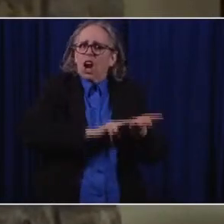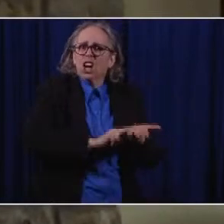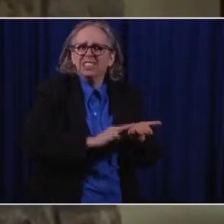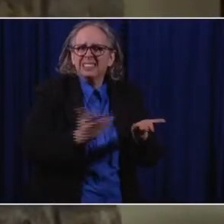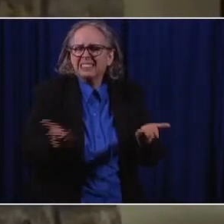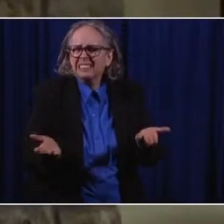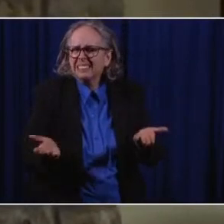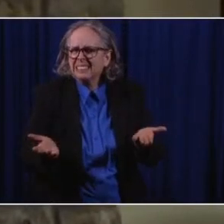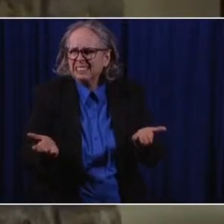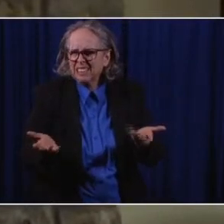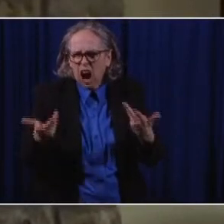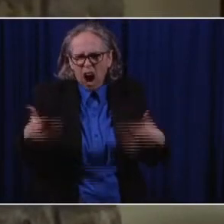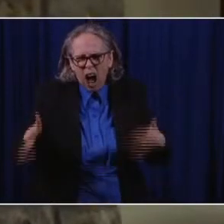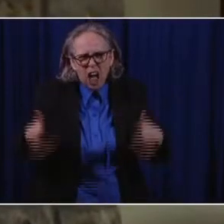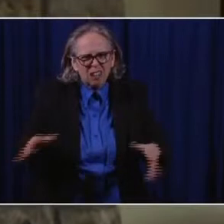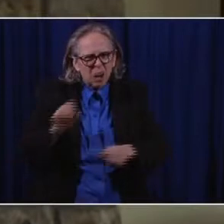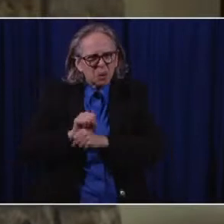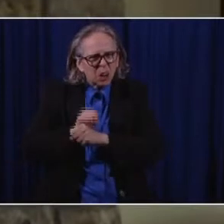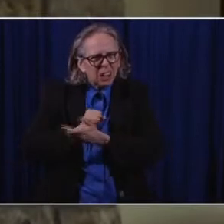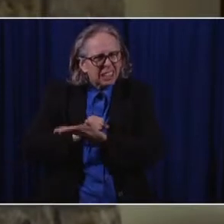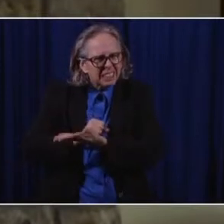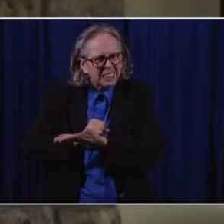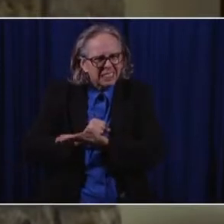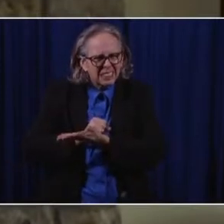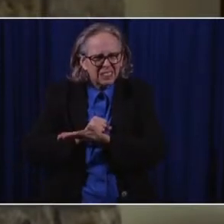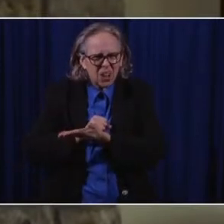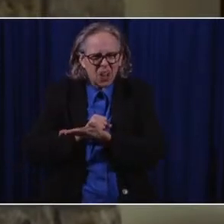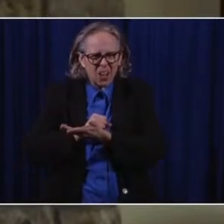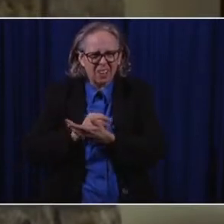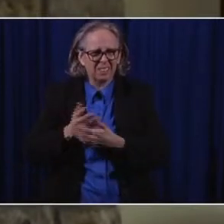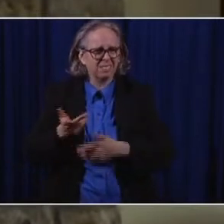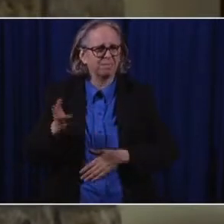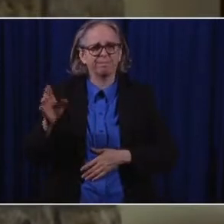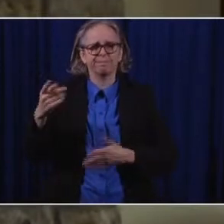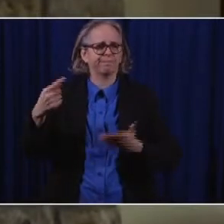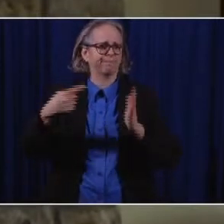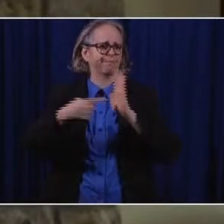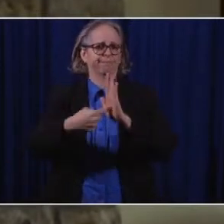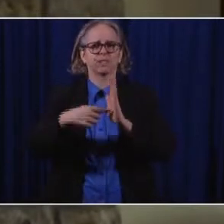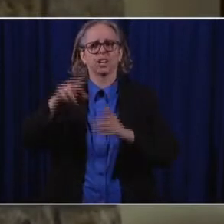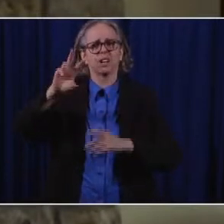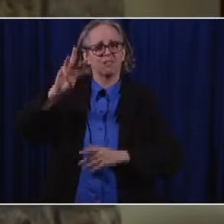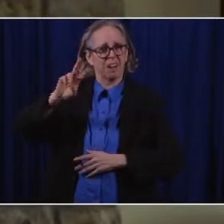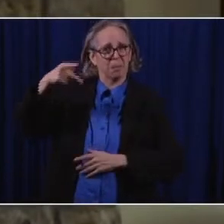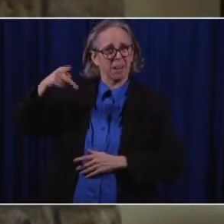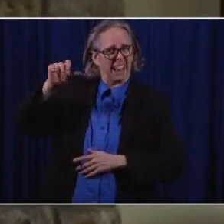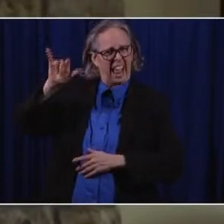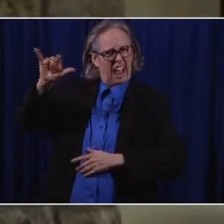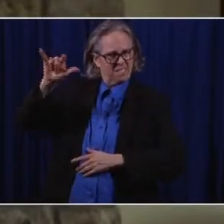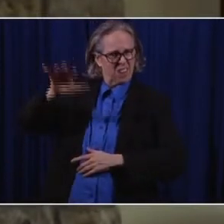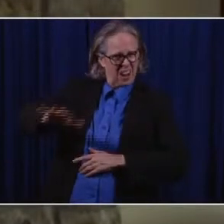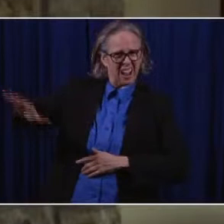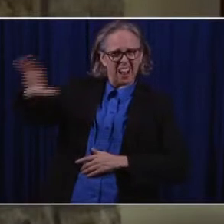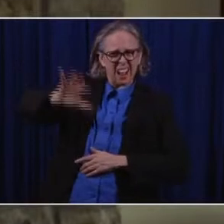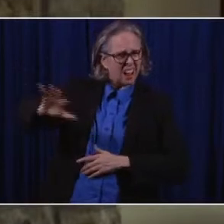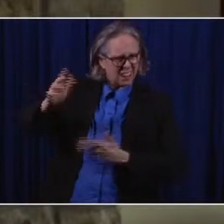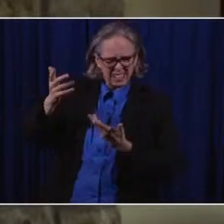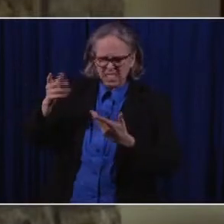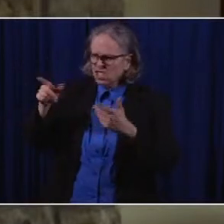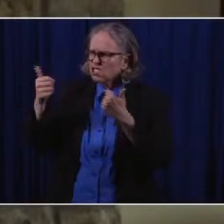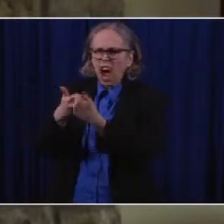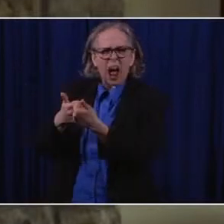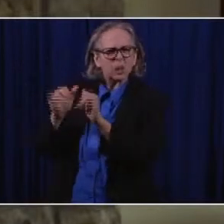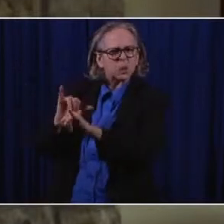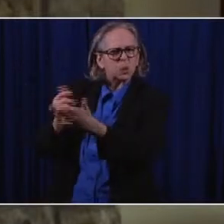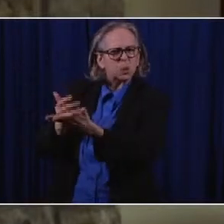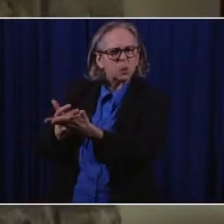have a situation, could be at Wright-Patterson, where they may equally have difficult challenges there as well. But certainly when we would